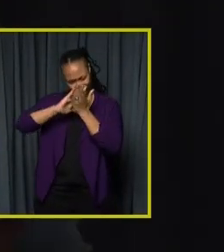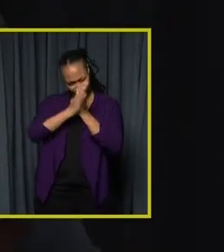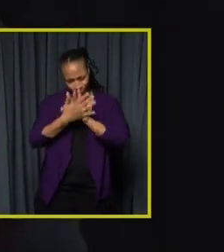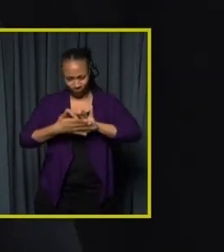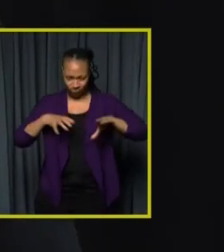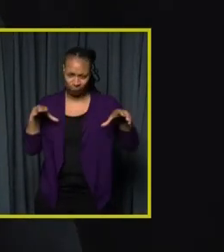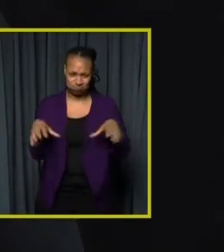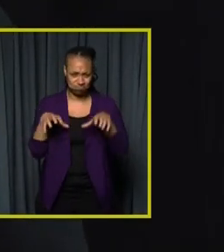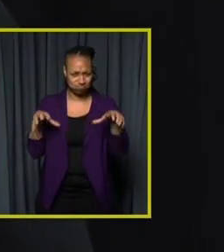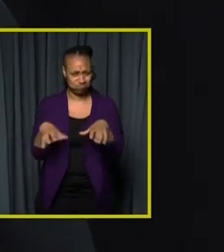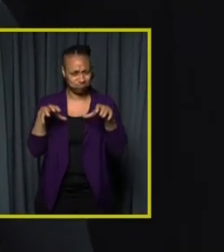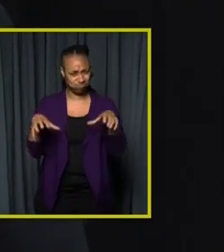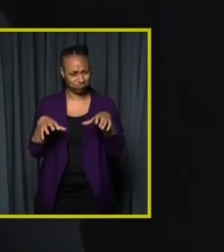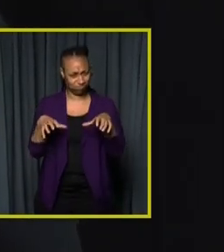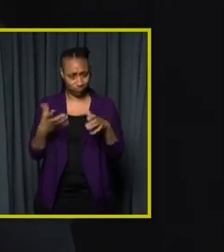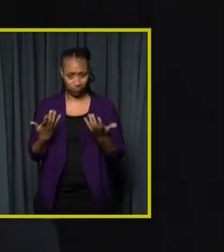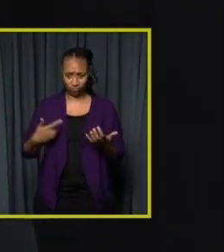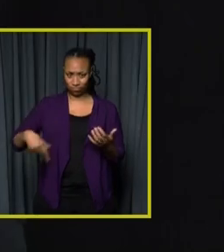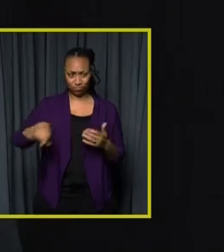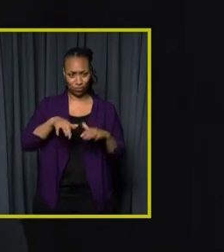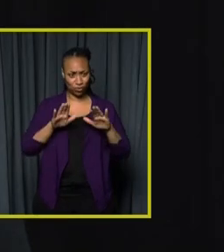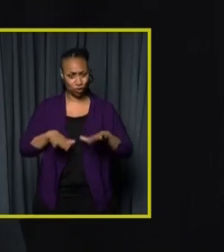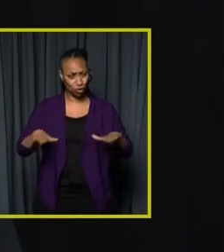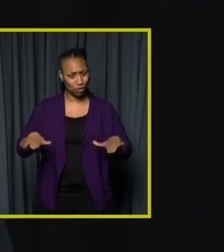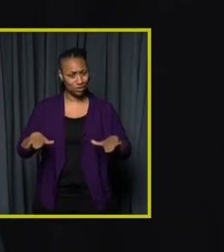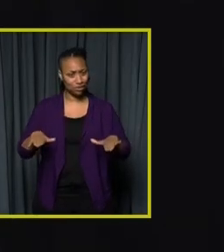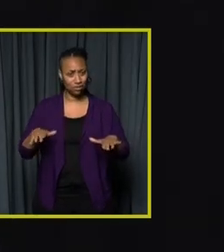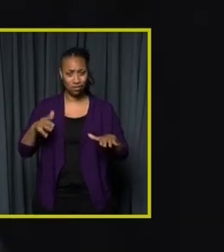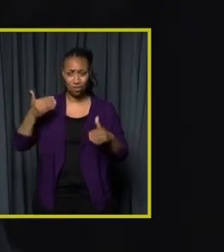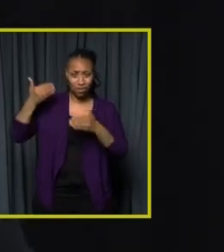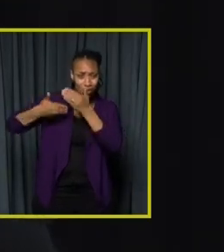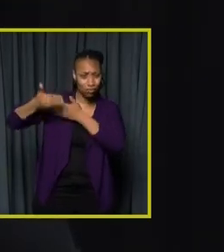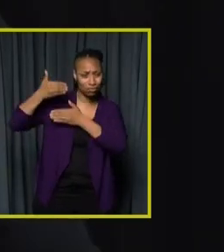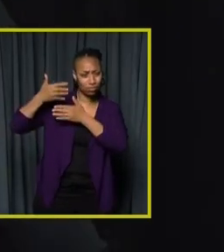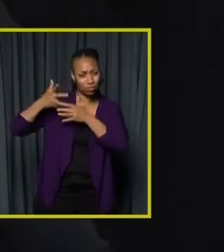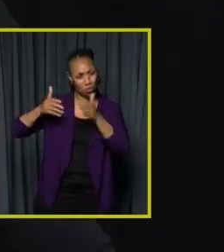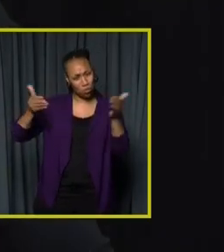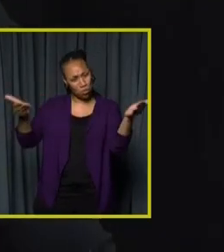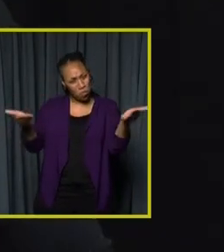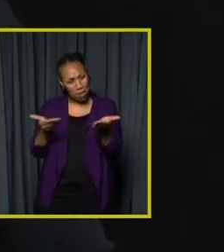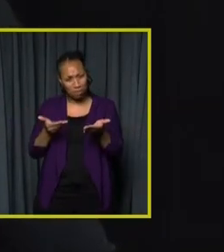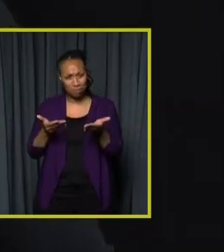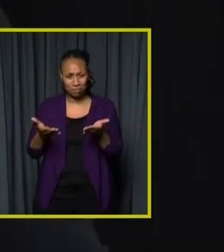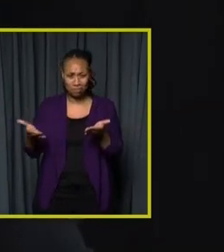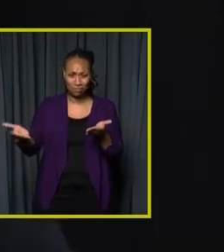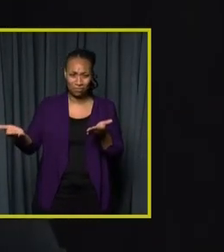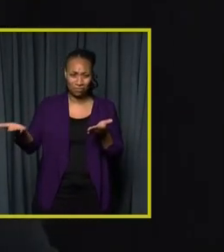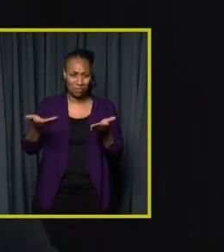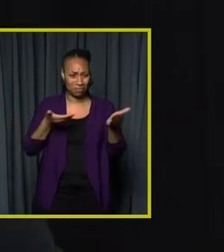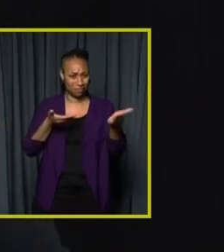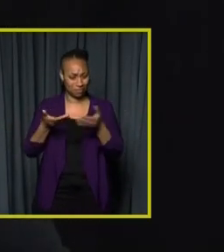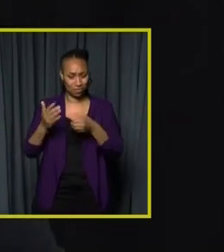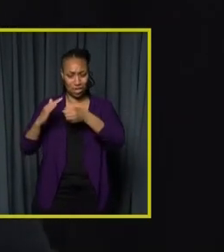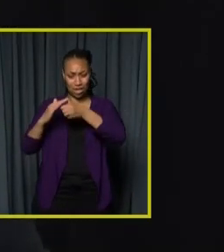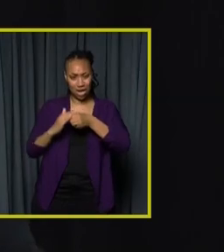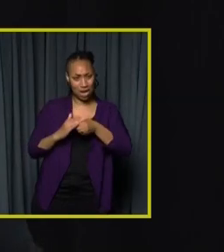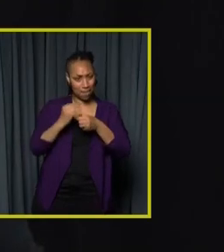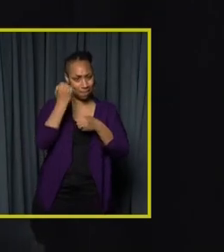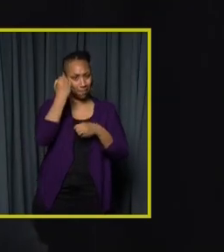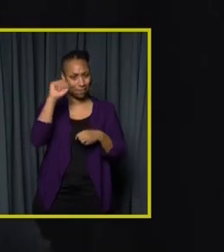welcome. Welcome to the Mass Poor People's Assembly and Moral March on Washington. We ask you now to text MORAL